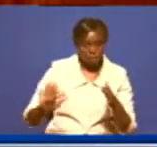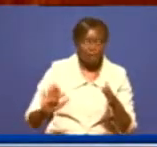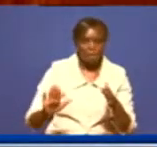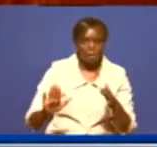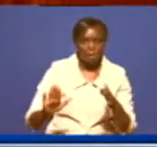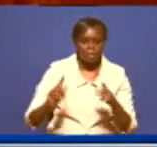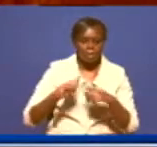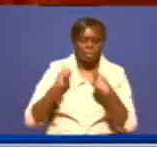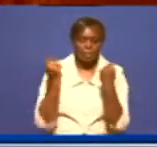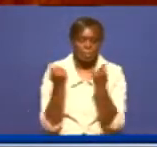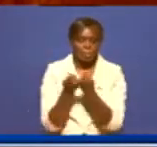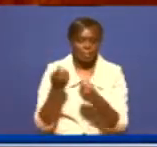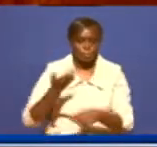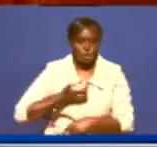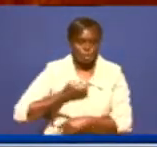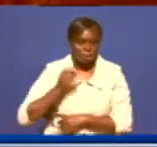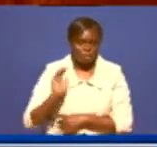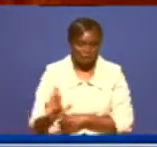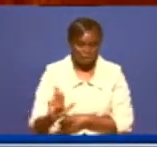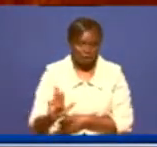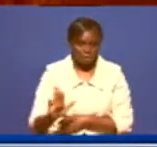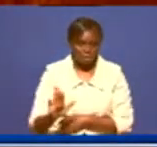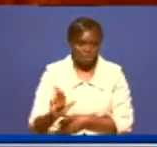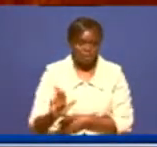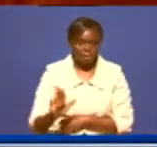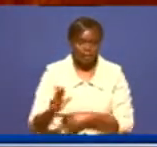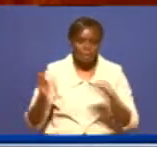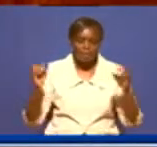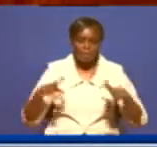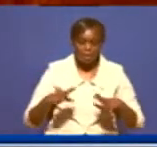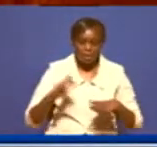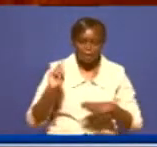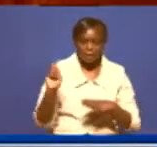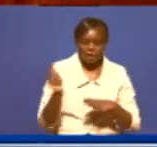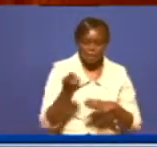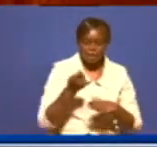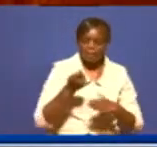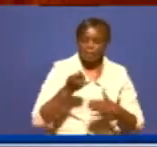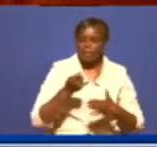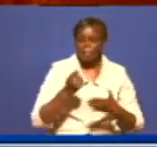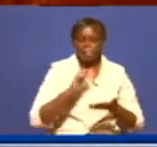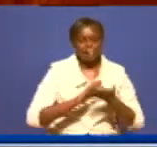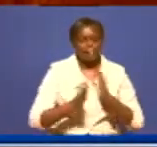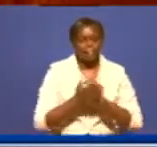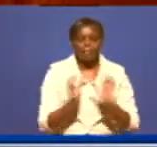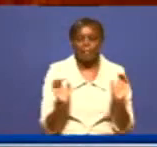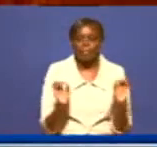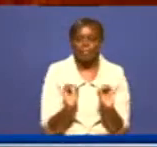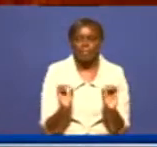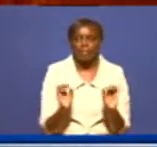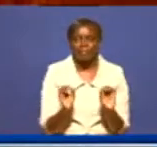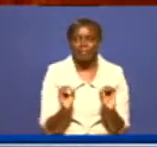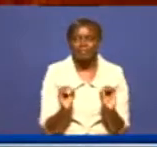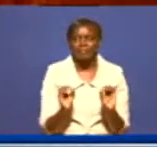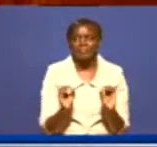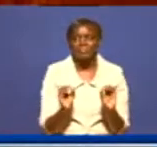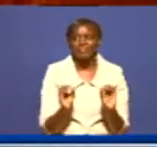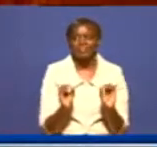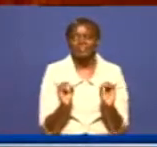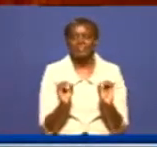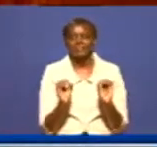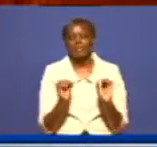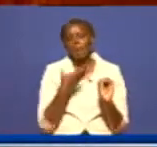team is referred clearly as Kenya Kwisha. Mr. Speaker, you know, this